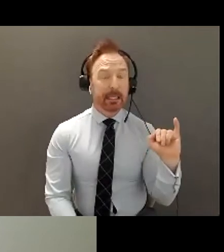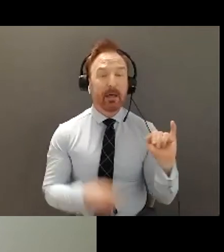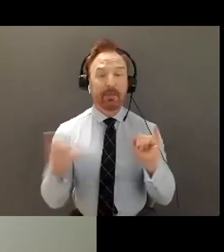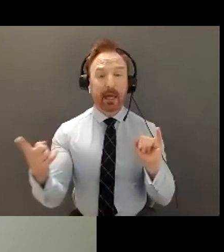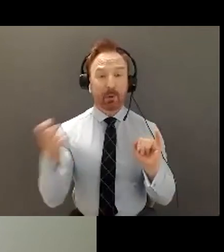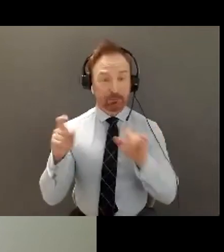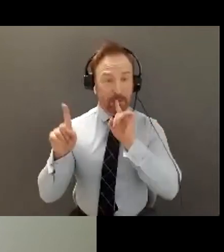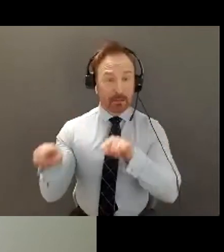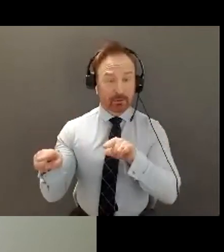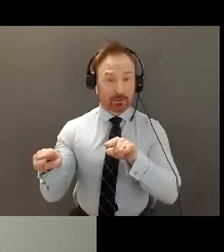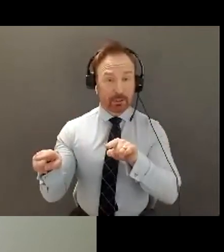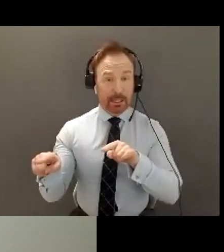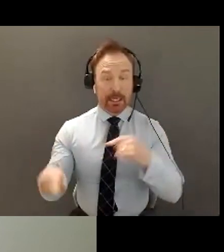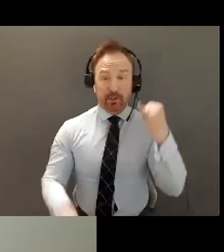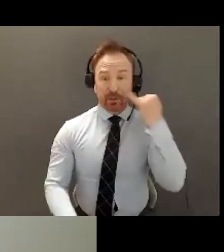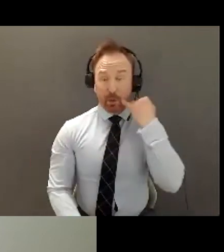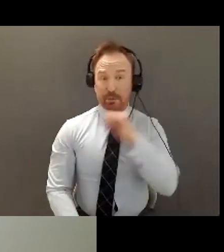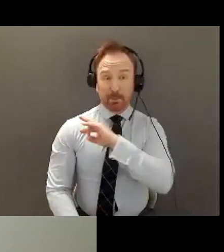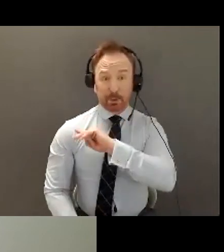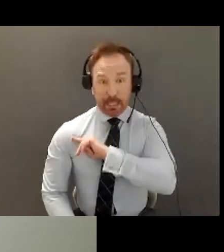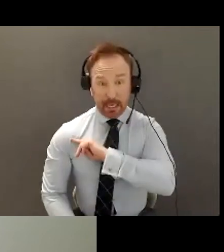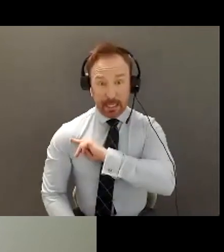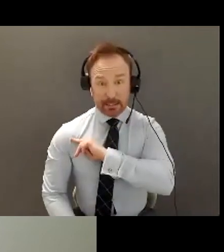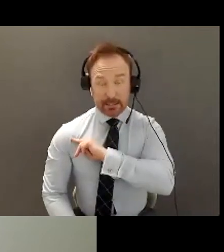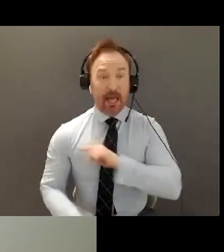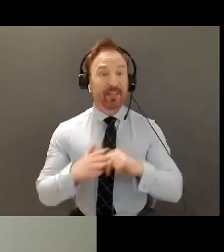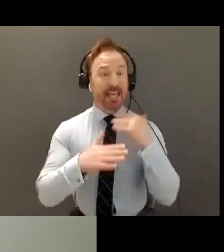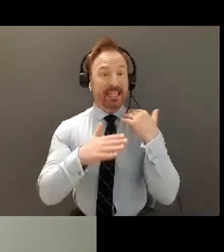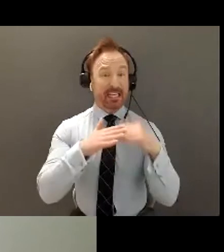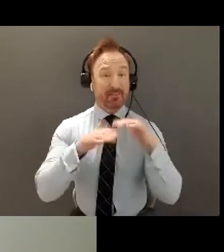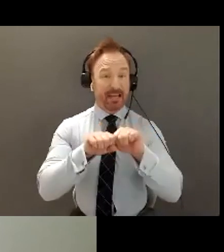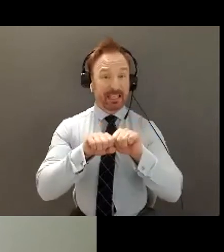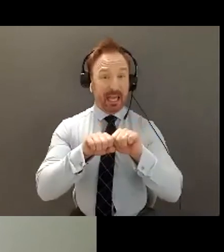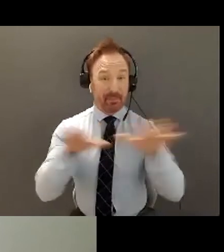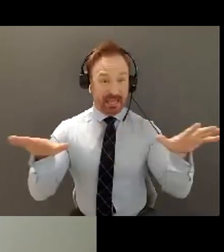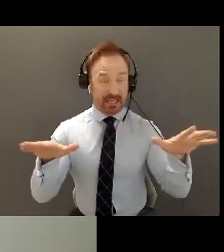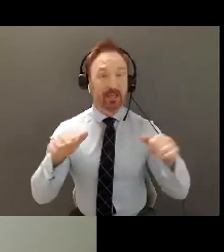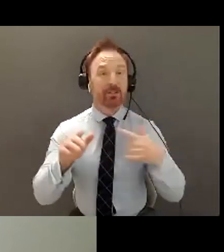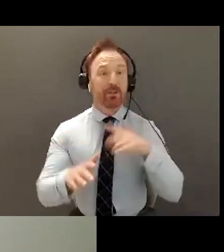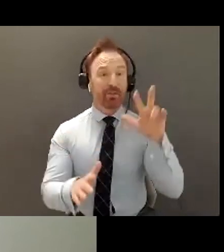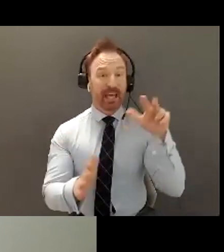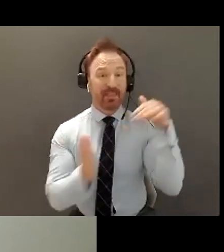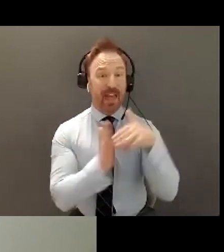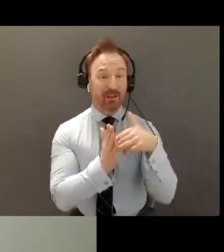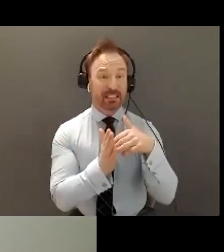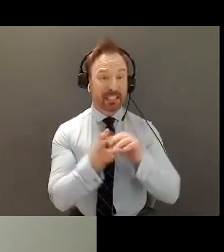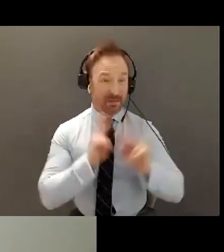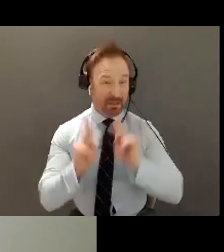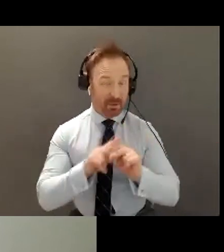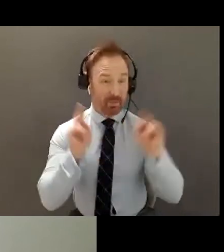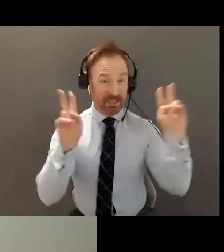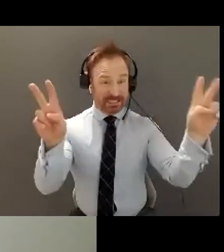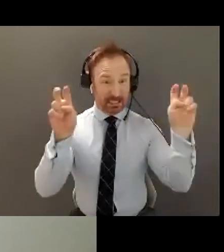be worthwhile if it was only personalized? That email campaign I sent to 3,000 people with the subject line